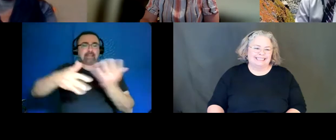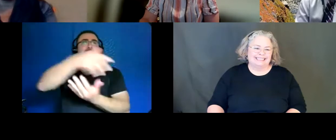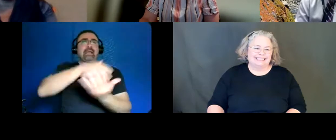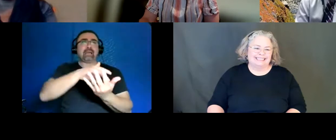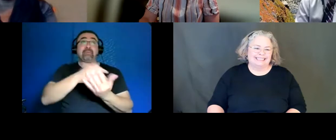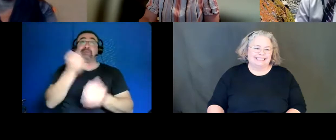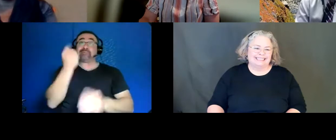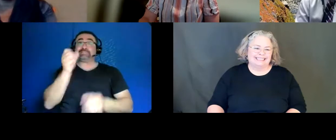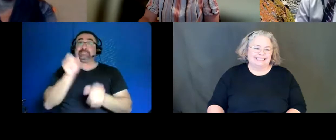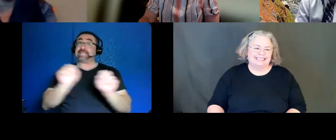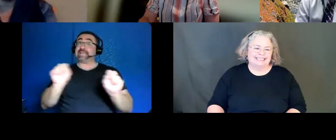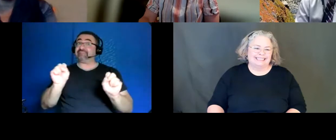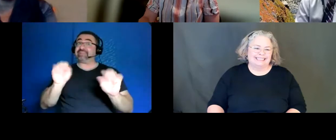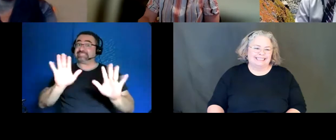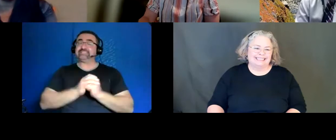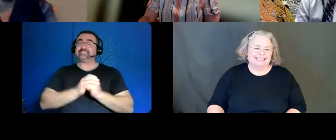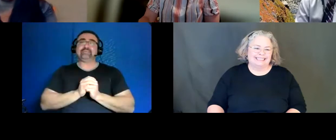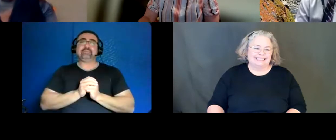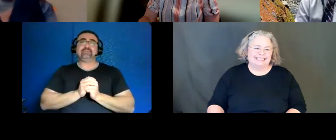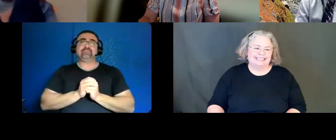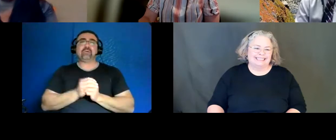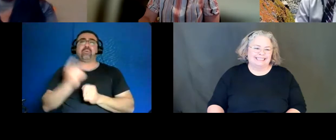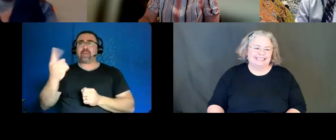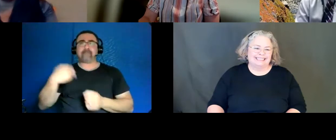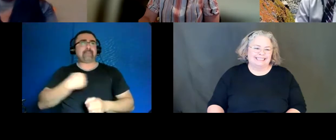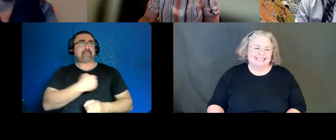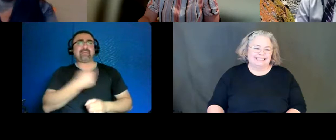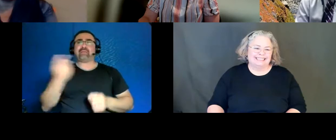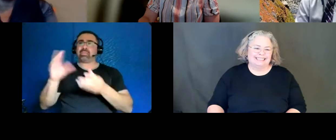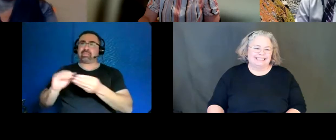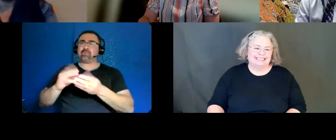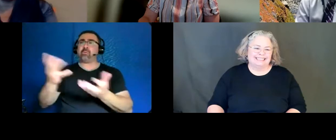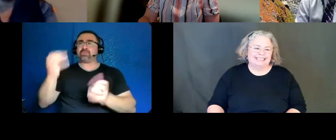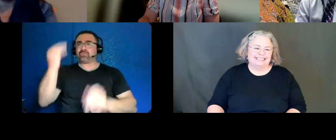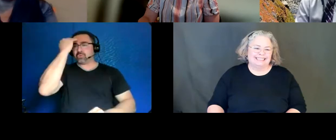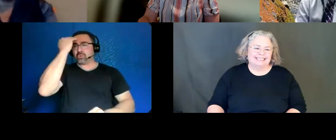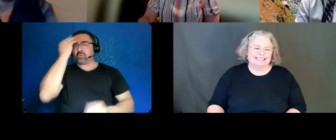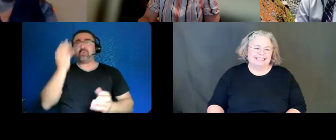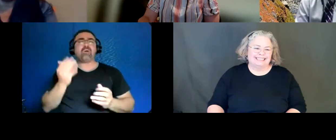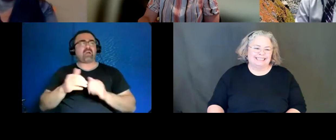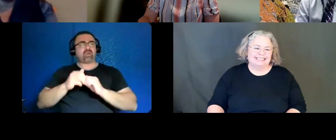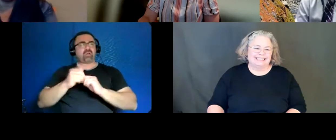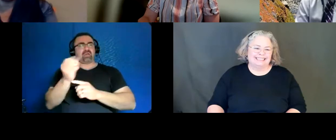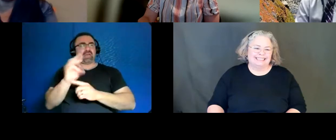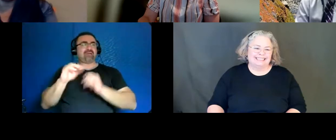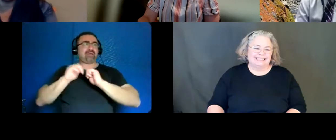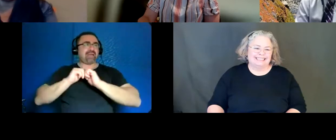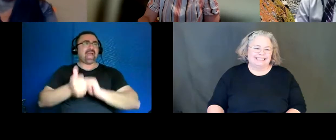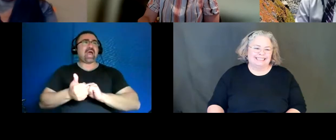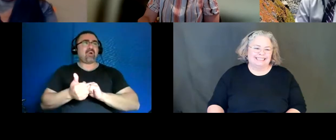safely. We have one community member that wants to know, how